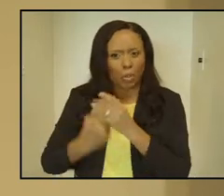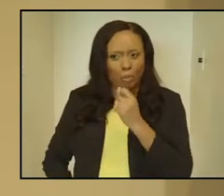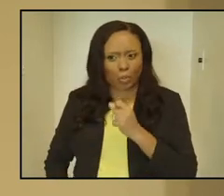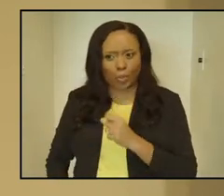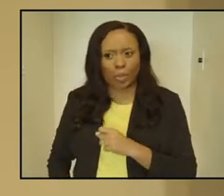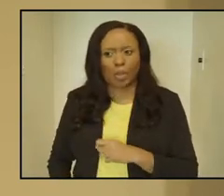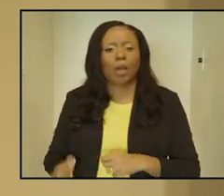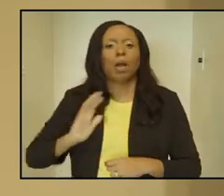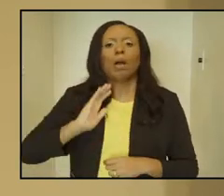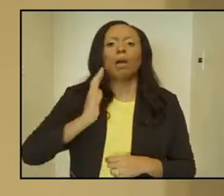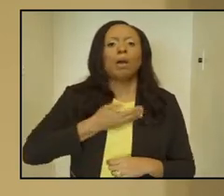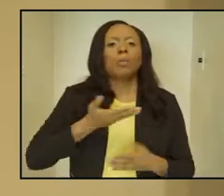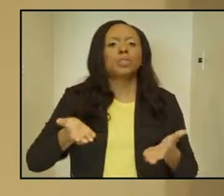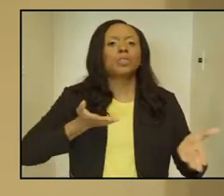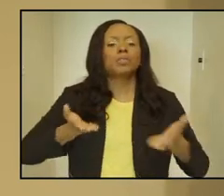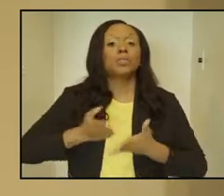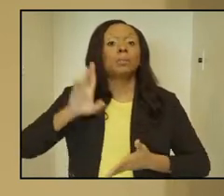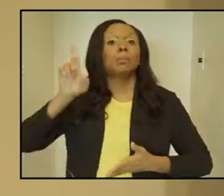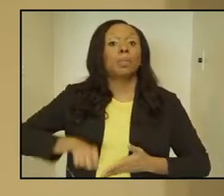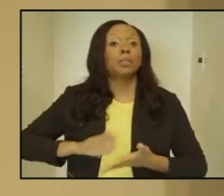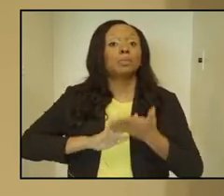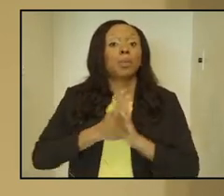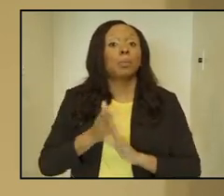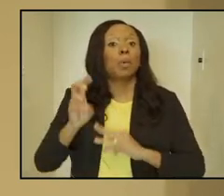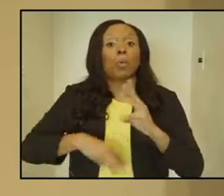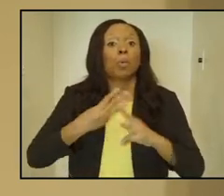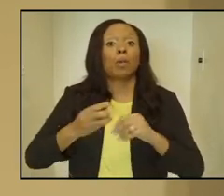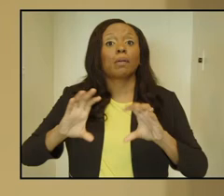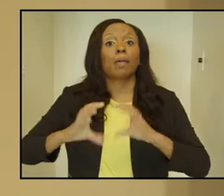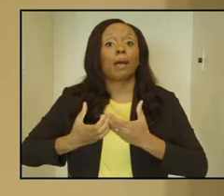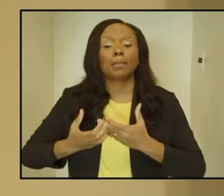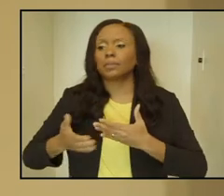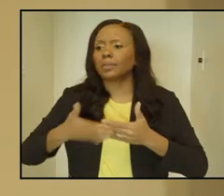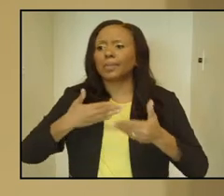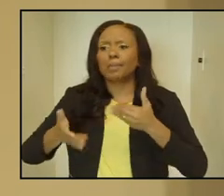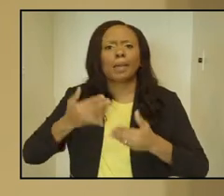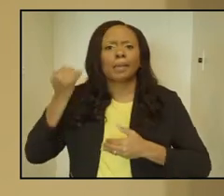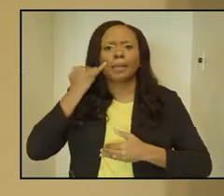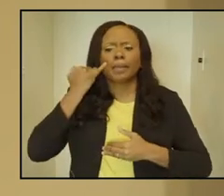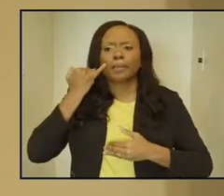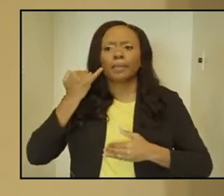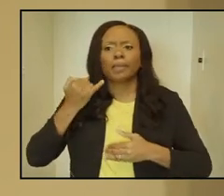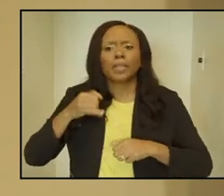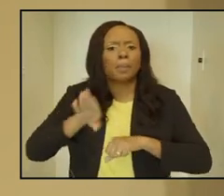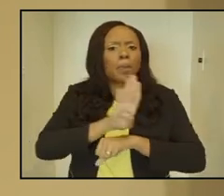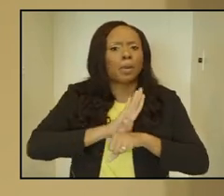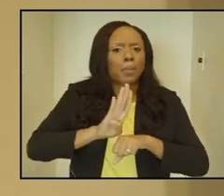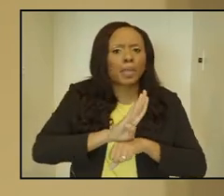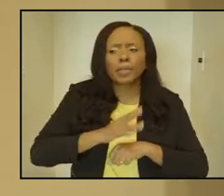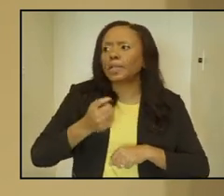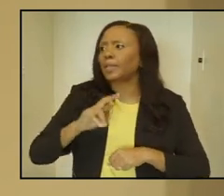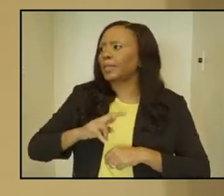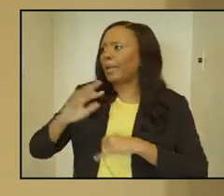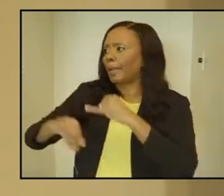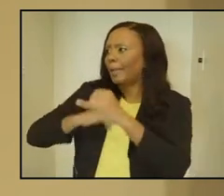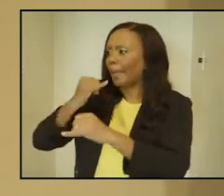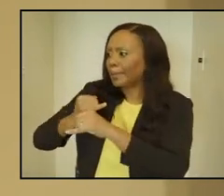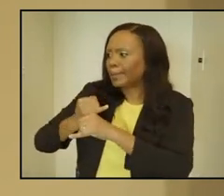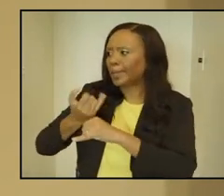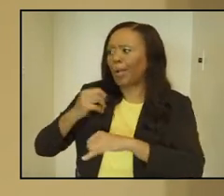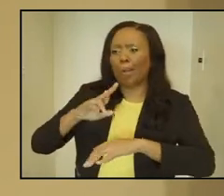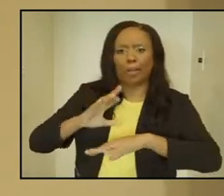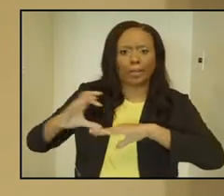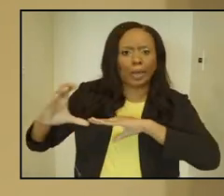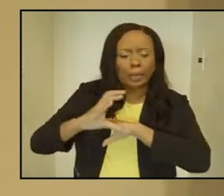service delivery, regardless of who we are dealing with. And I hope that that recognition will